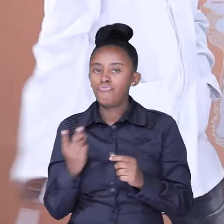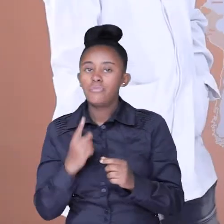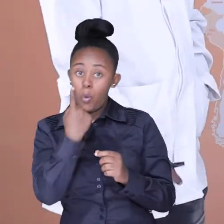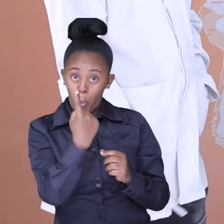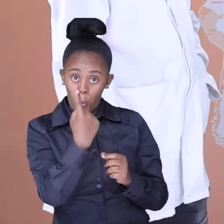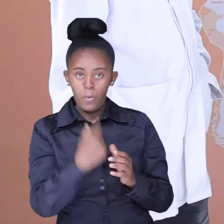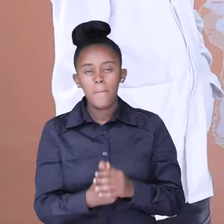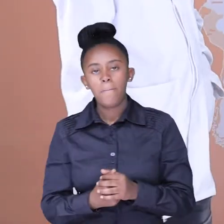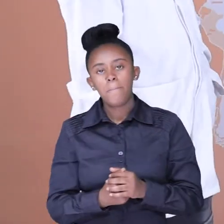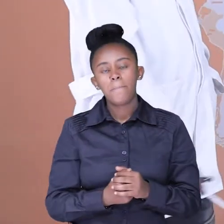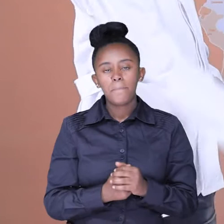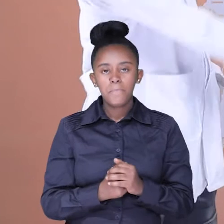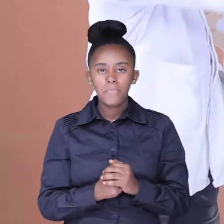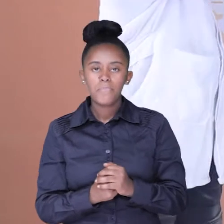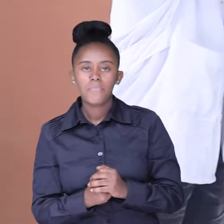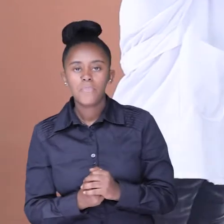this one.